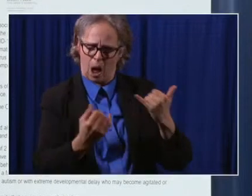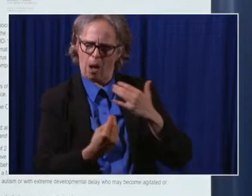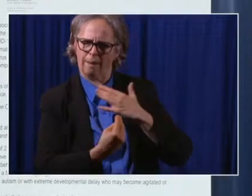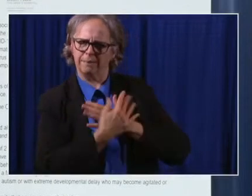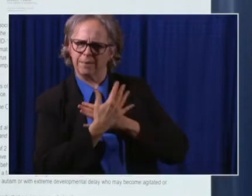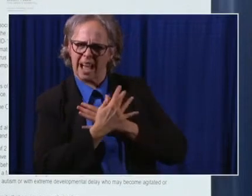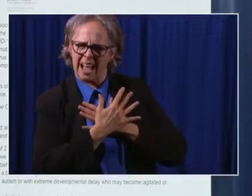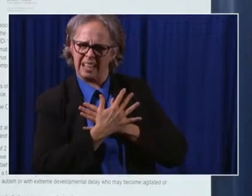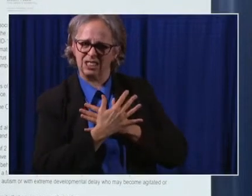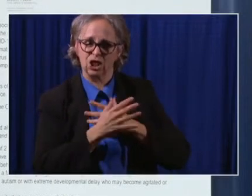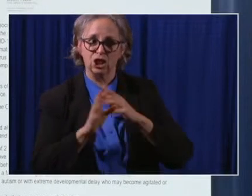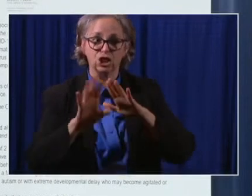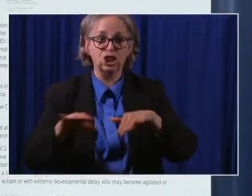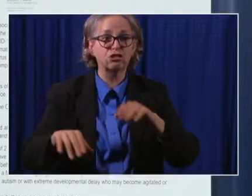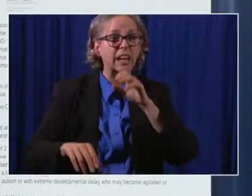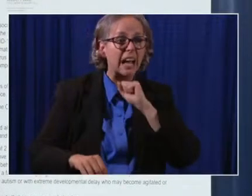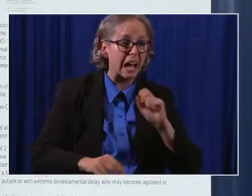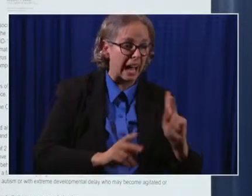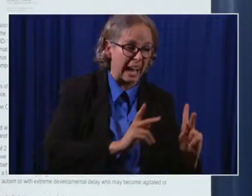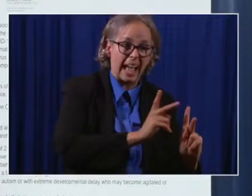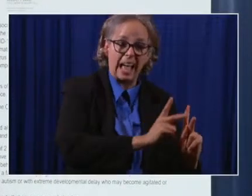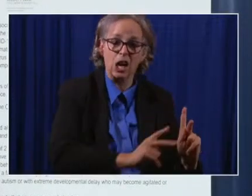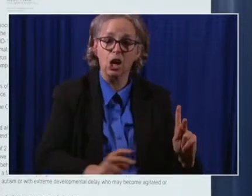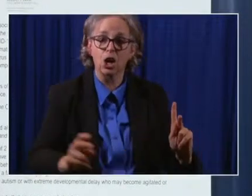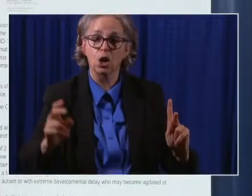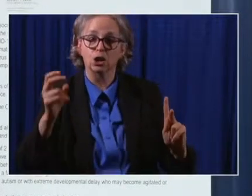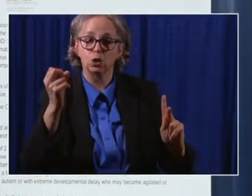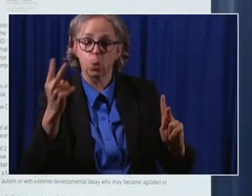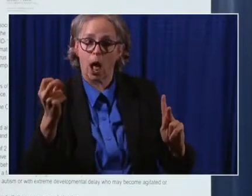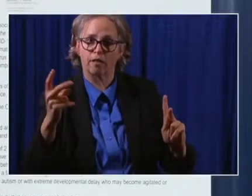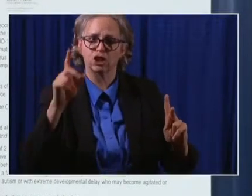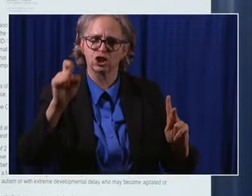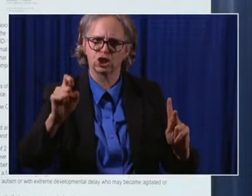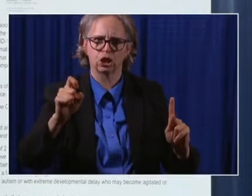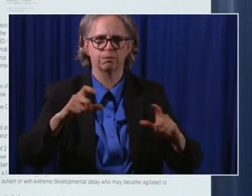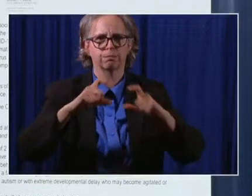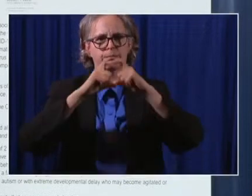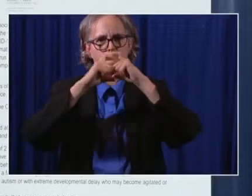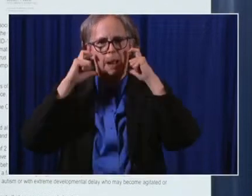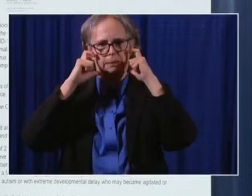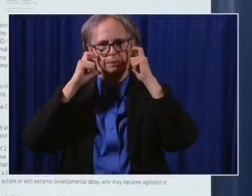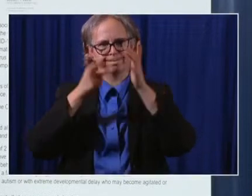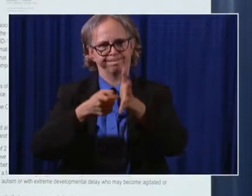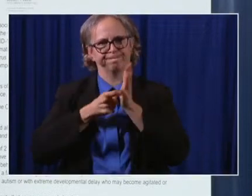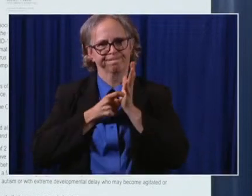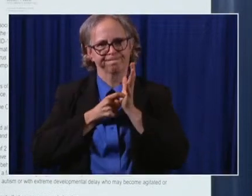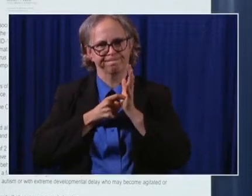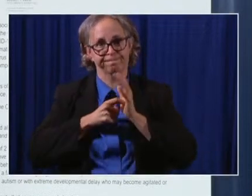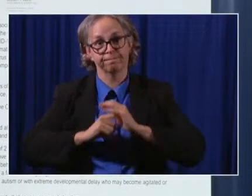through 12 should wear a mask. Let me